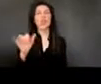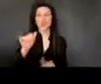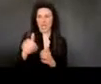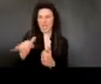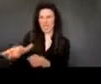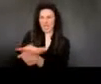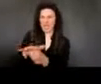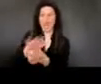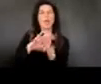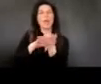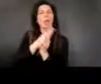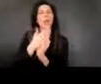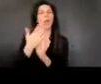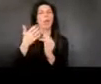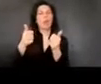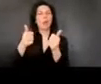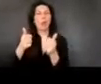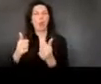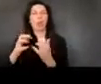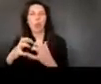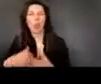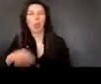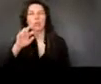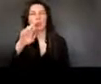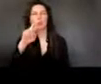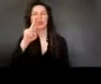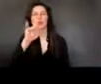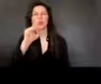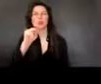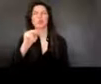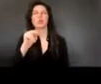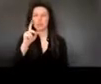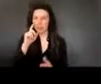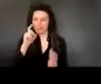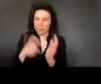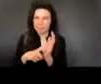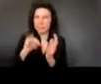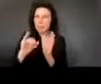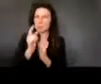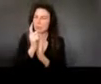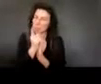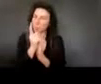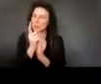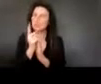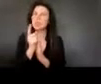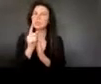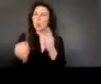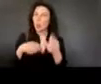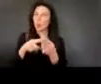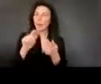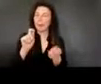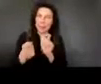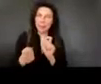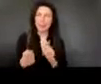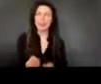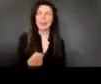a ruin, and kind of unearthing that exact moment, and also the process in